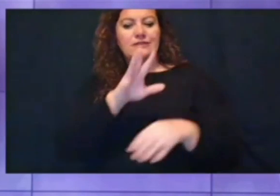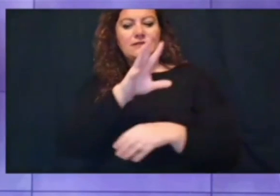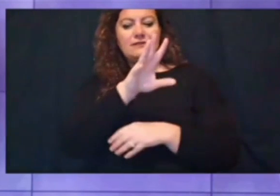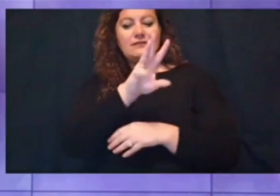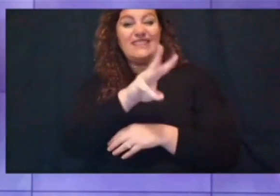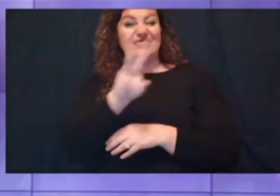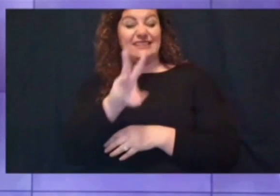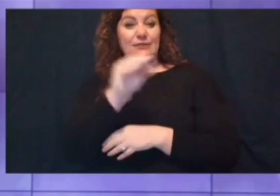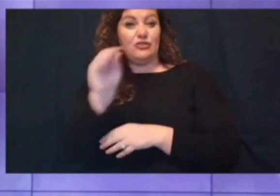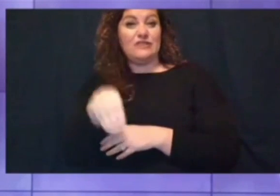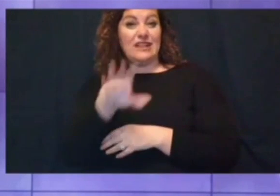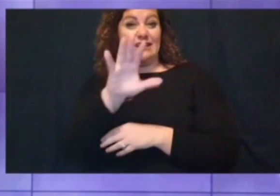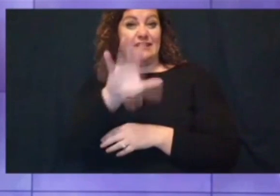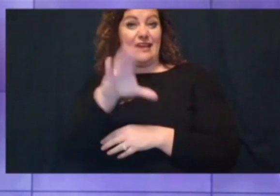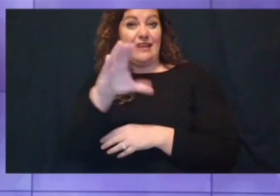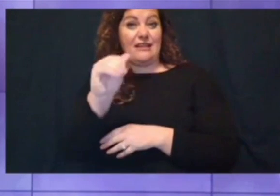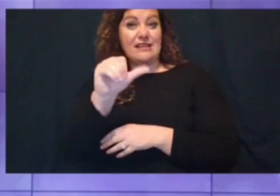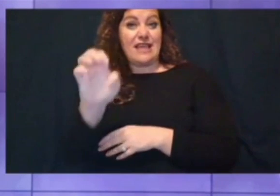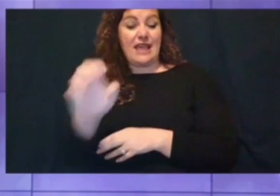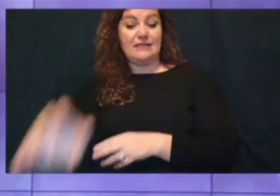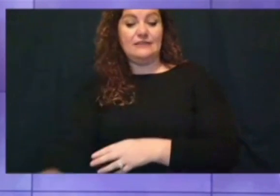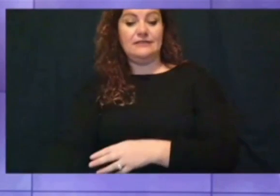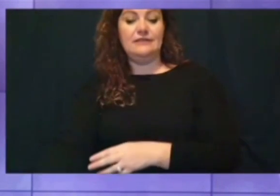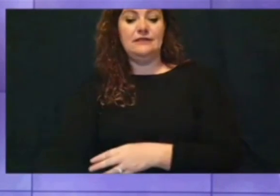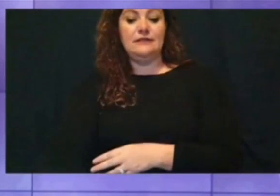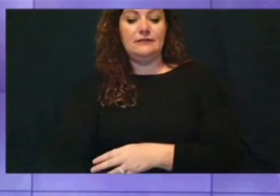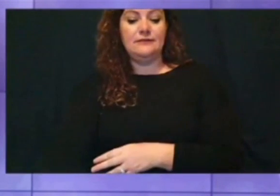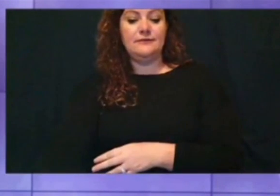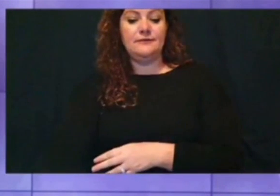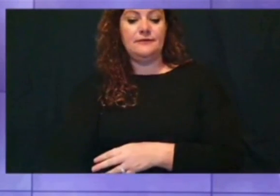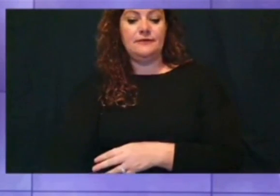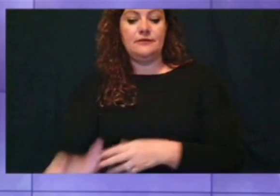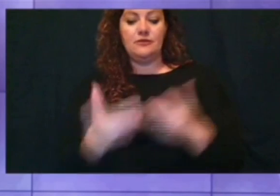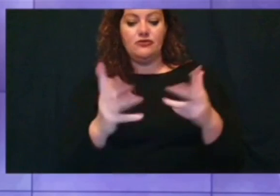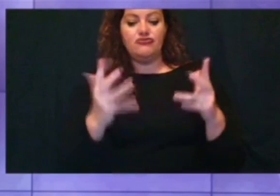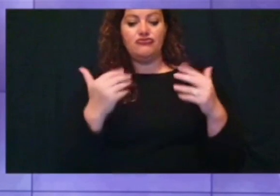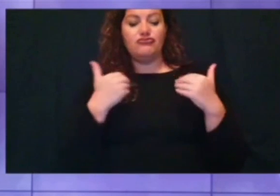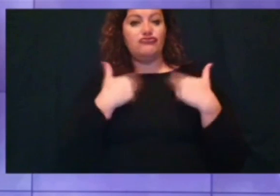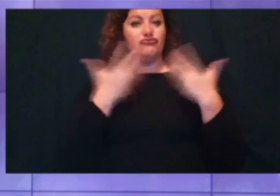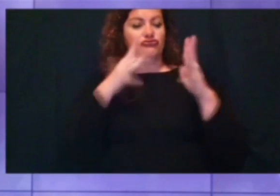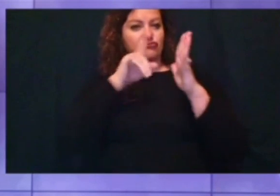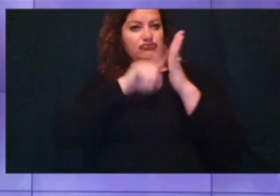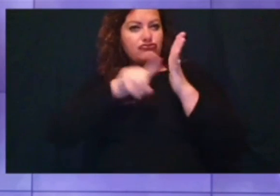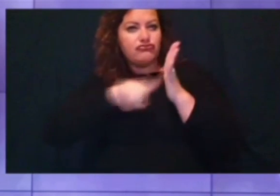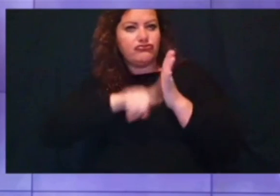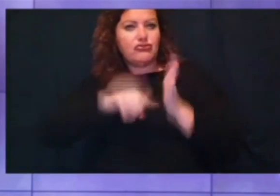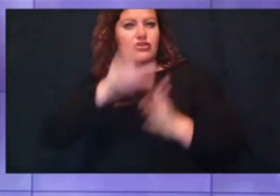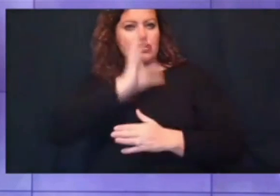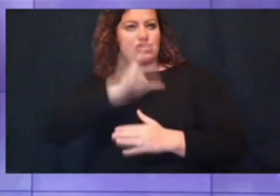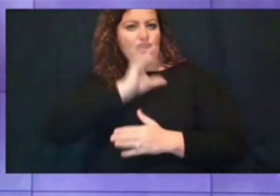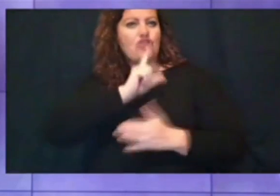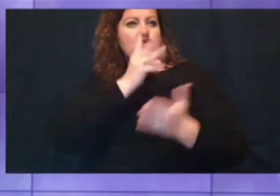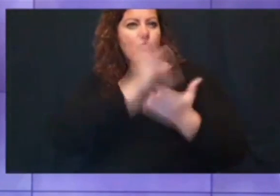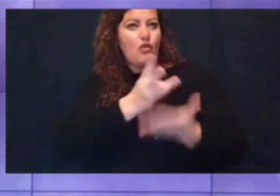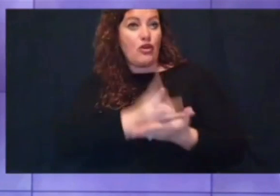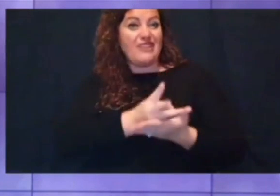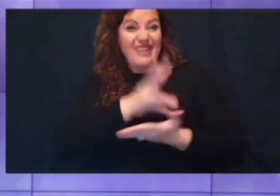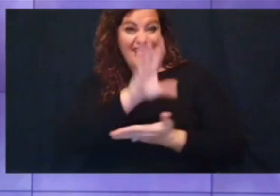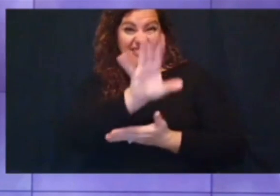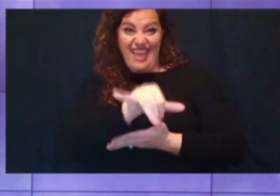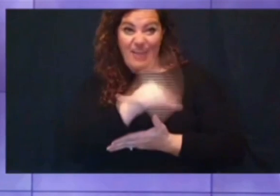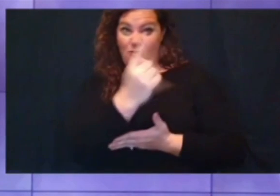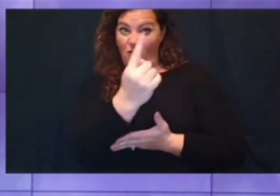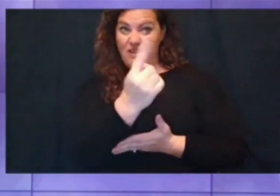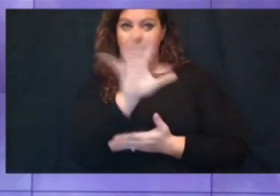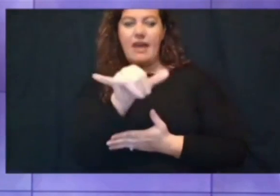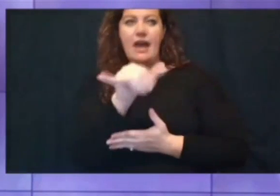cases. We conducted several search warrants, and one of those search warrants actually netted approximately $100,000